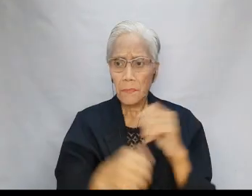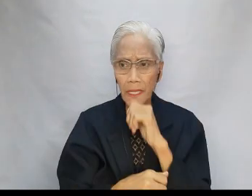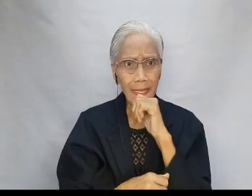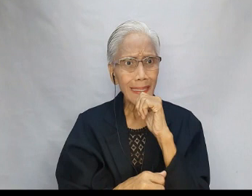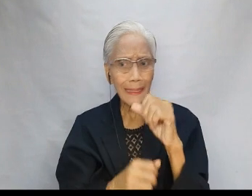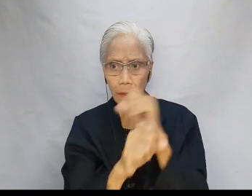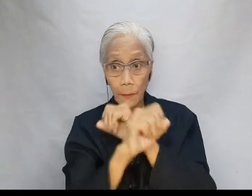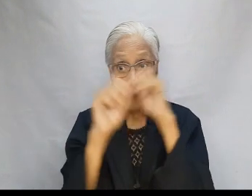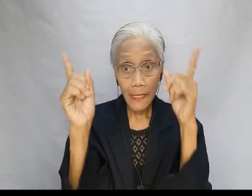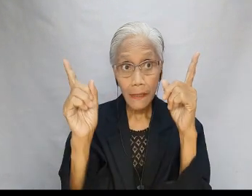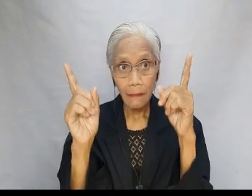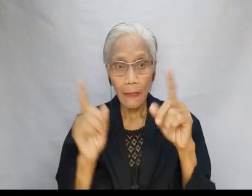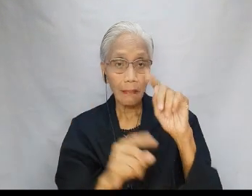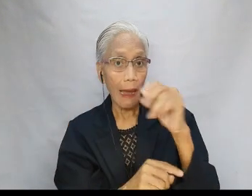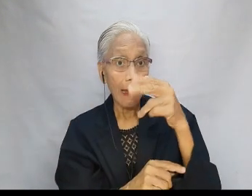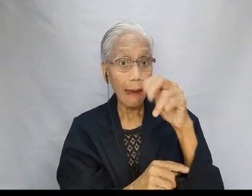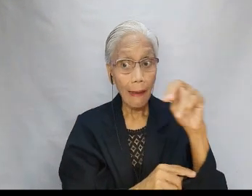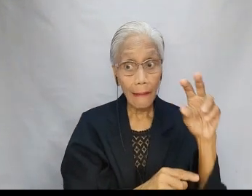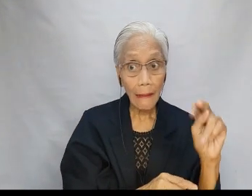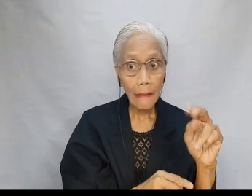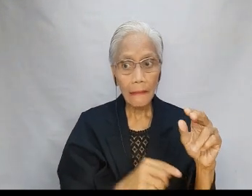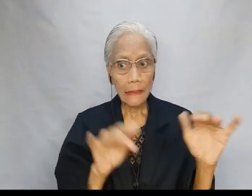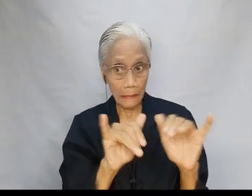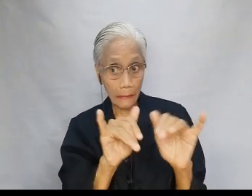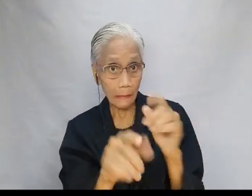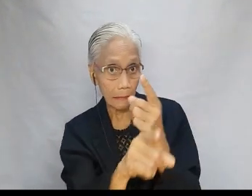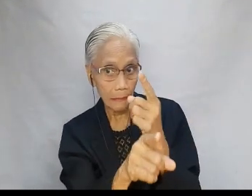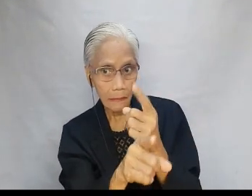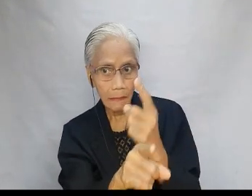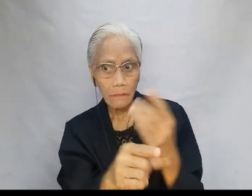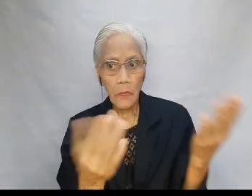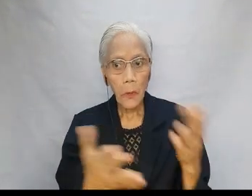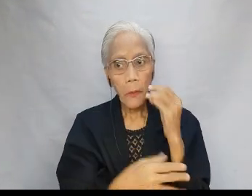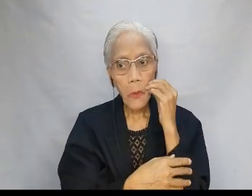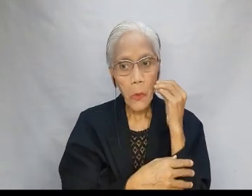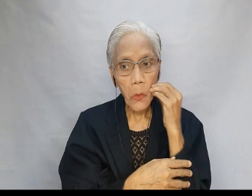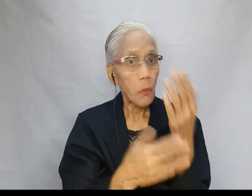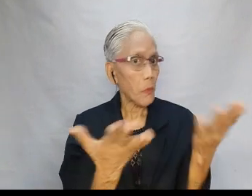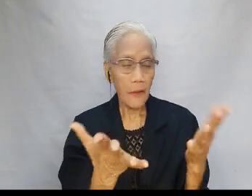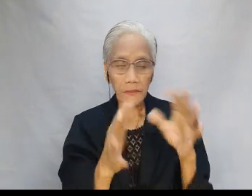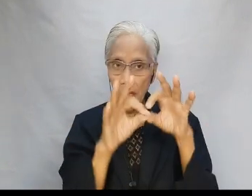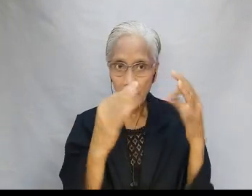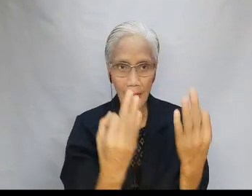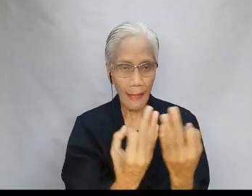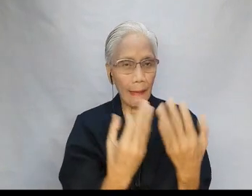not surprising that tahanan is right there, at home, where one's family